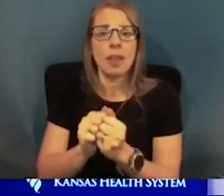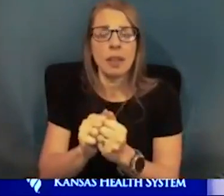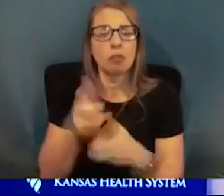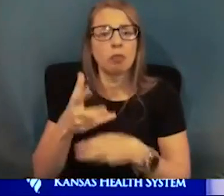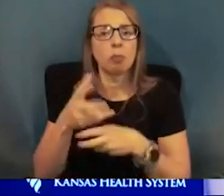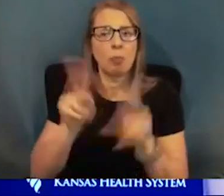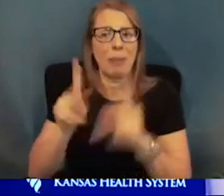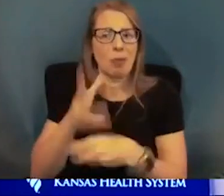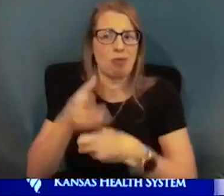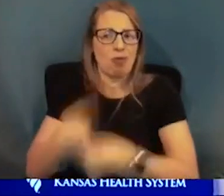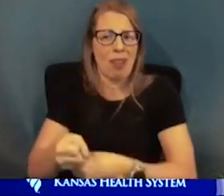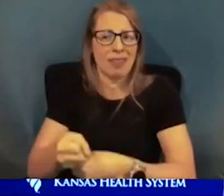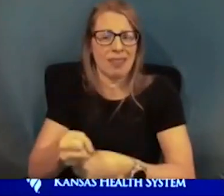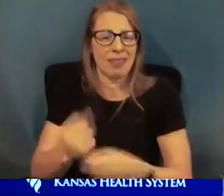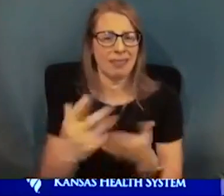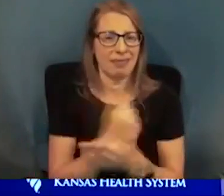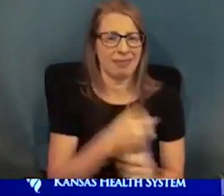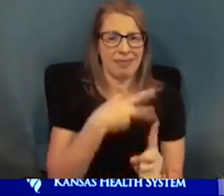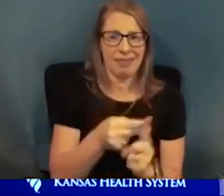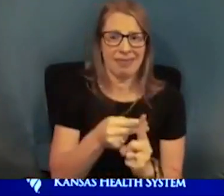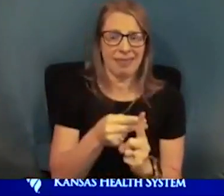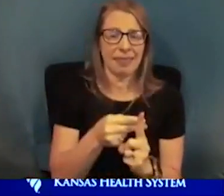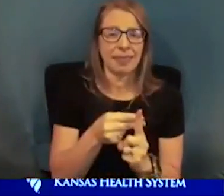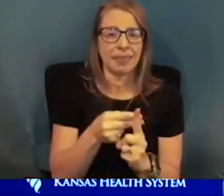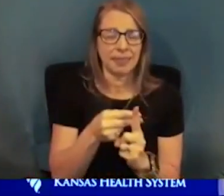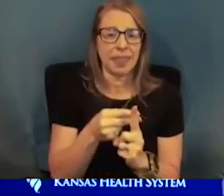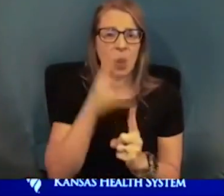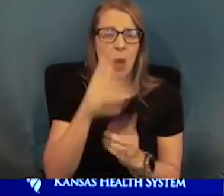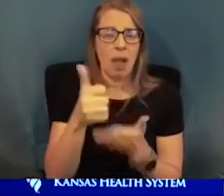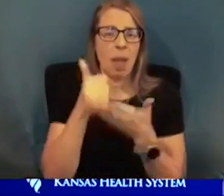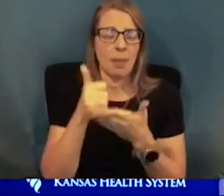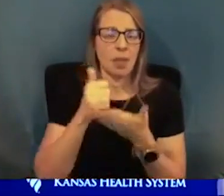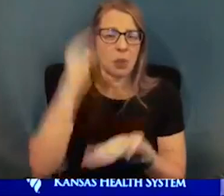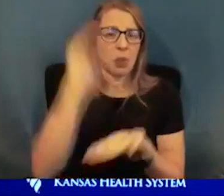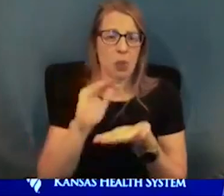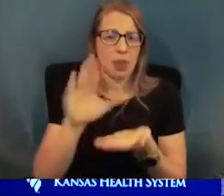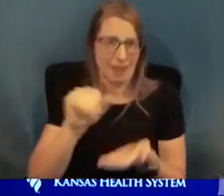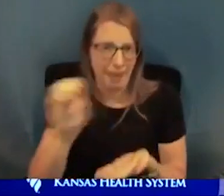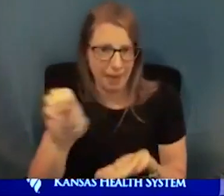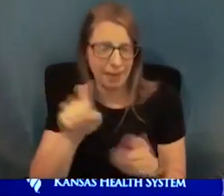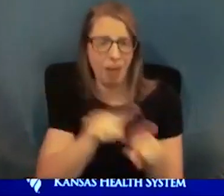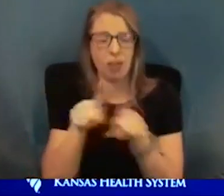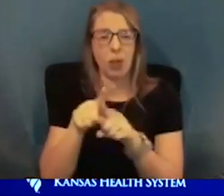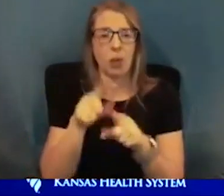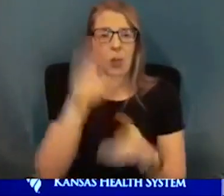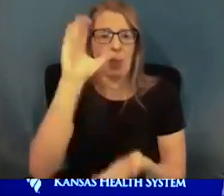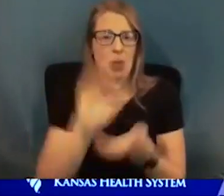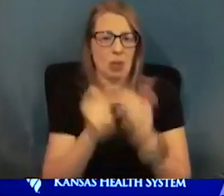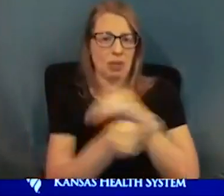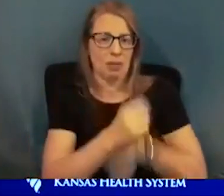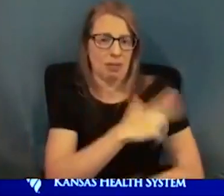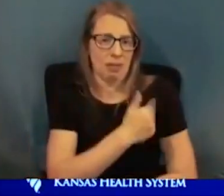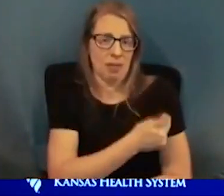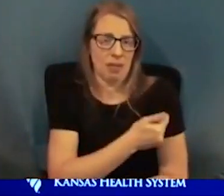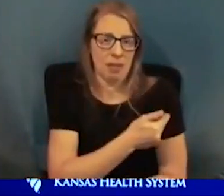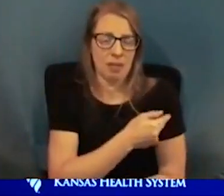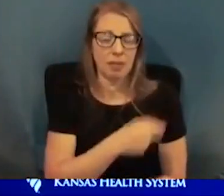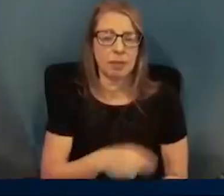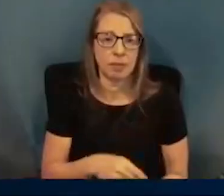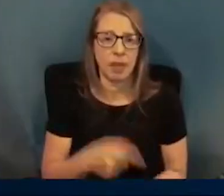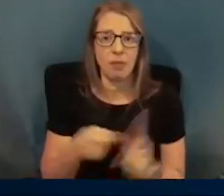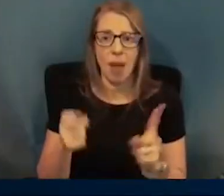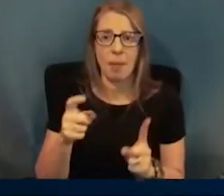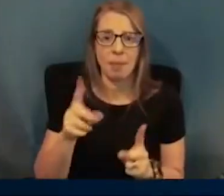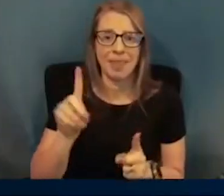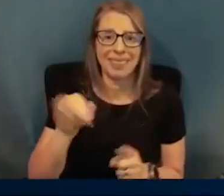get vaccinated. This is what will help us reduce cases, reduce hospitalizations and deaths, even from Delta variant. And Dr. Morsch,